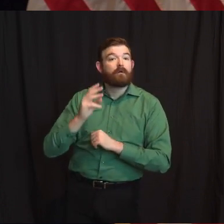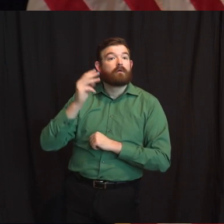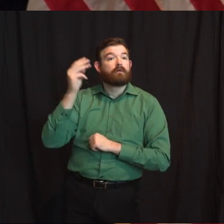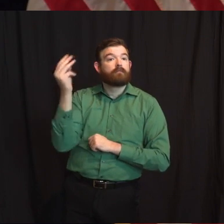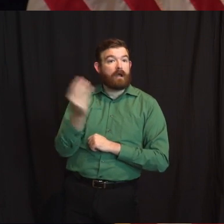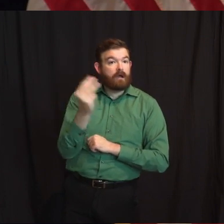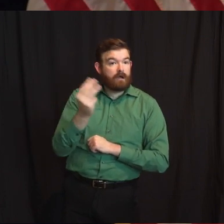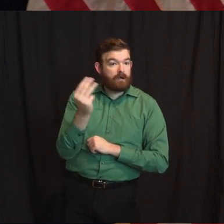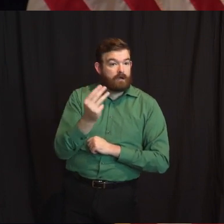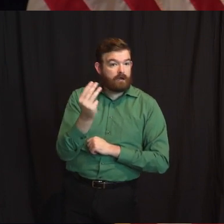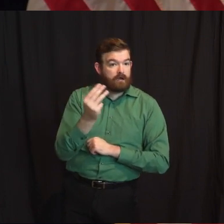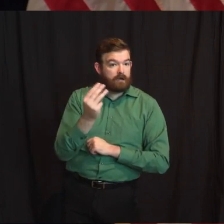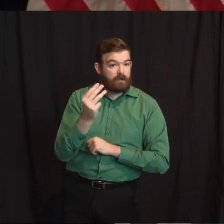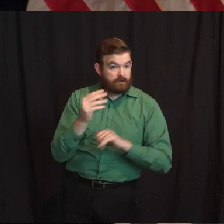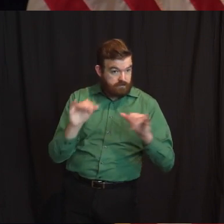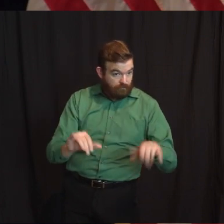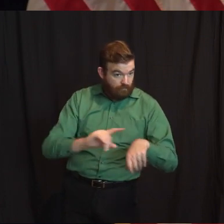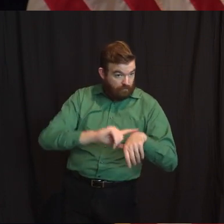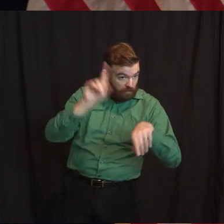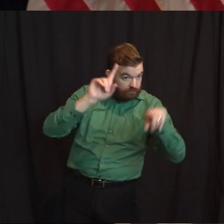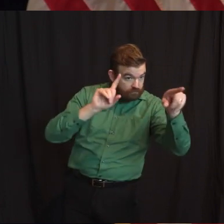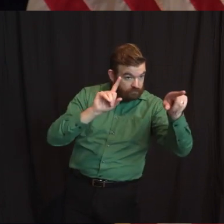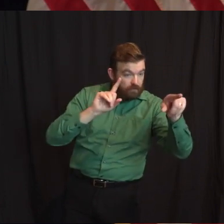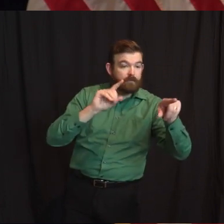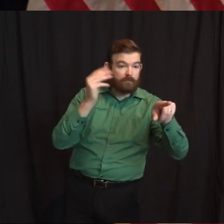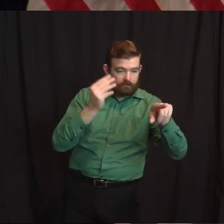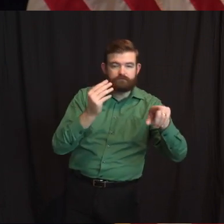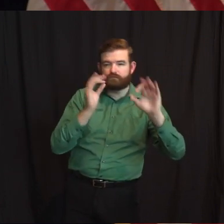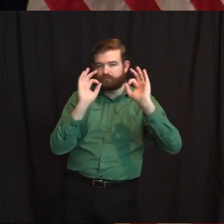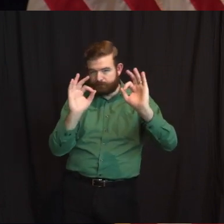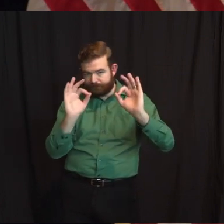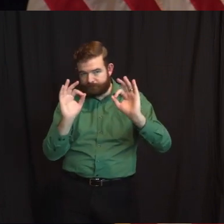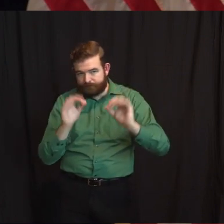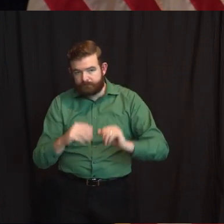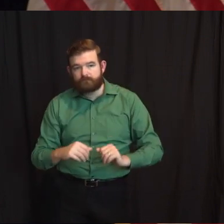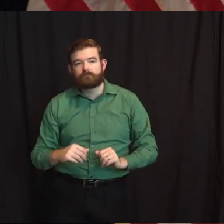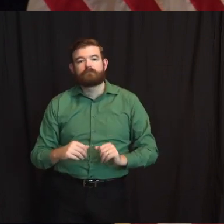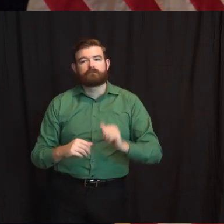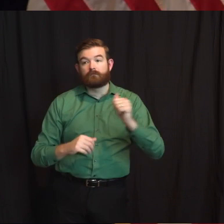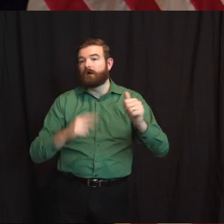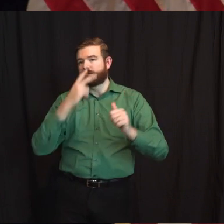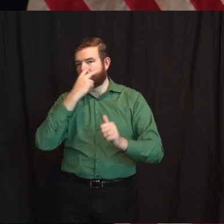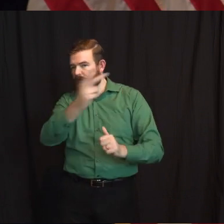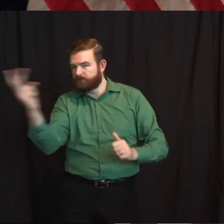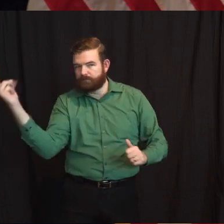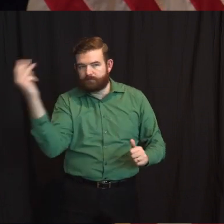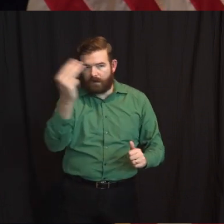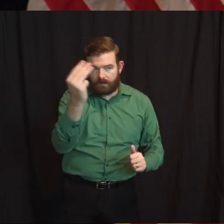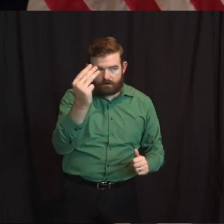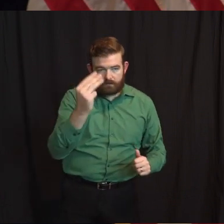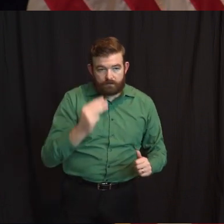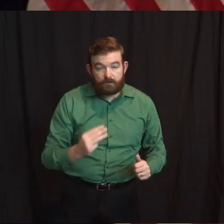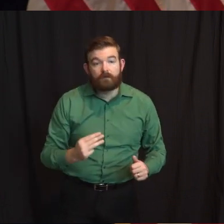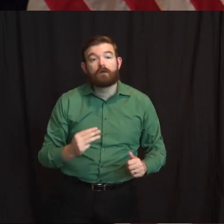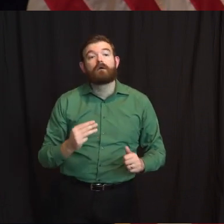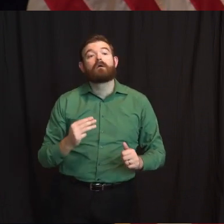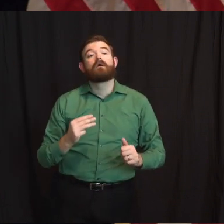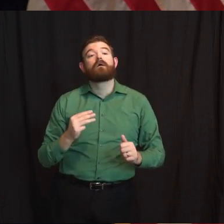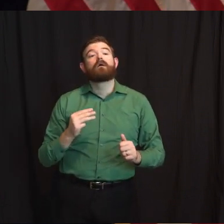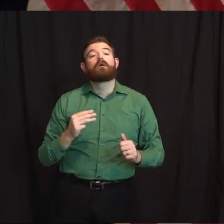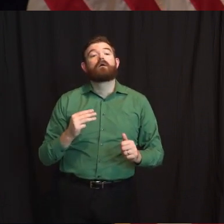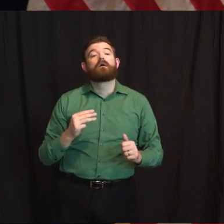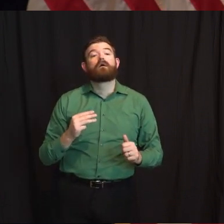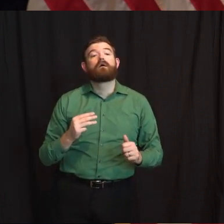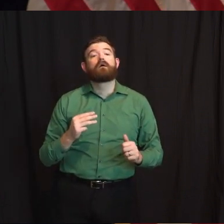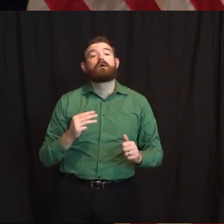at the usual time? 1 o'clock. So we'll be with you at 1 o'clock. There is a White House VTC, I believe it is scheduled for late